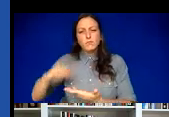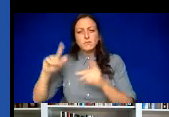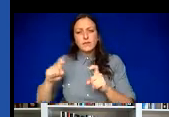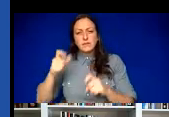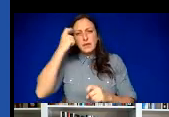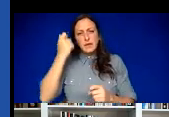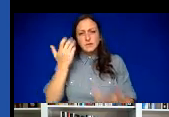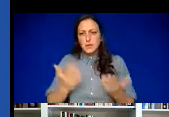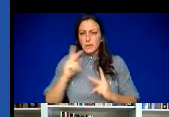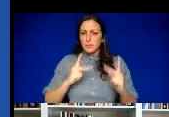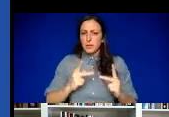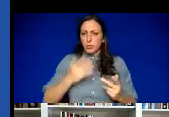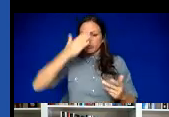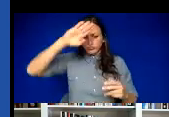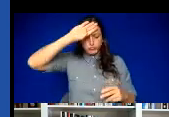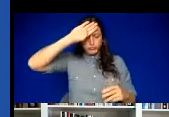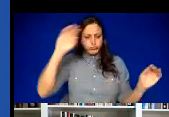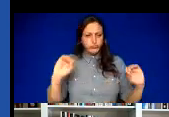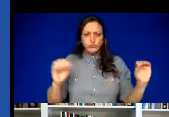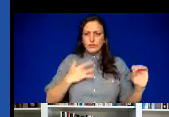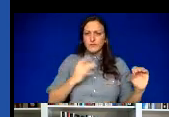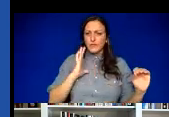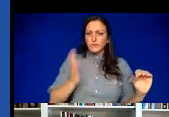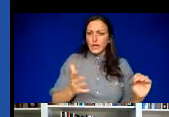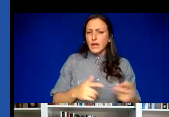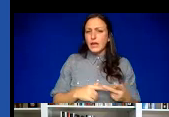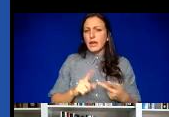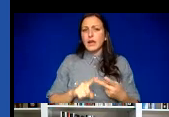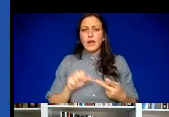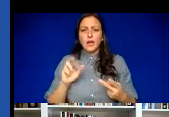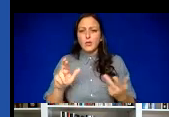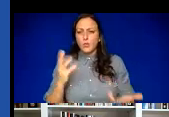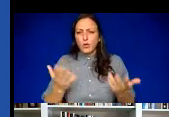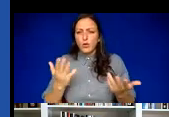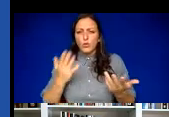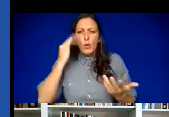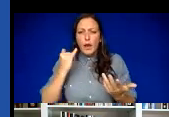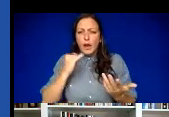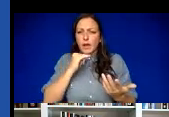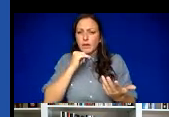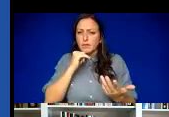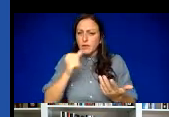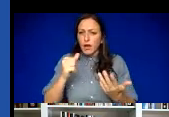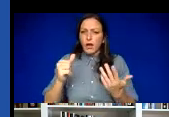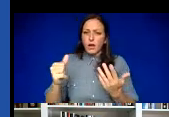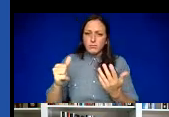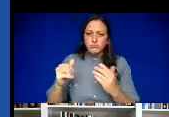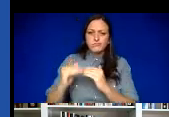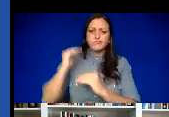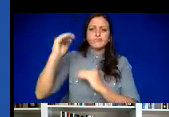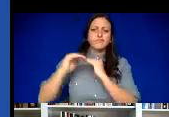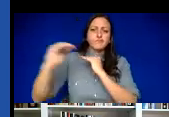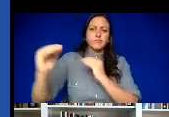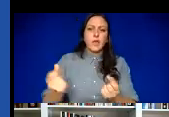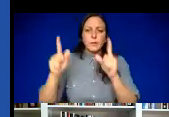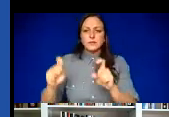the case is skewing younger? What do you think is playing a role there? Well, testing numbers do